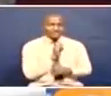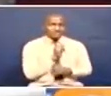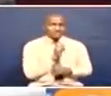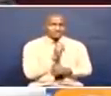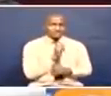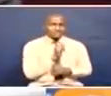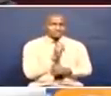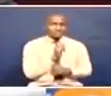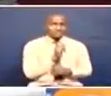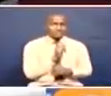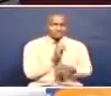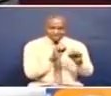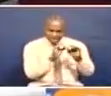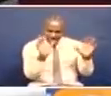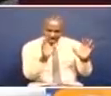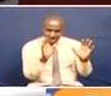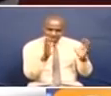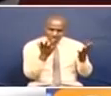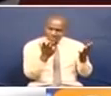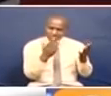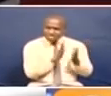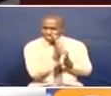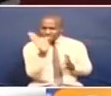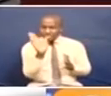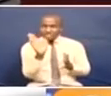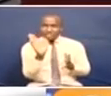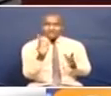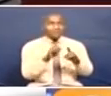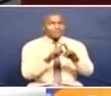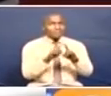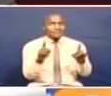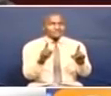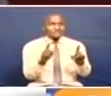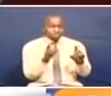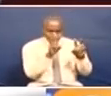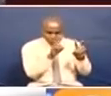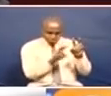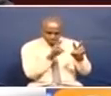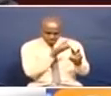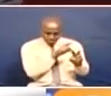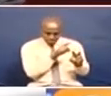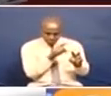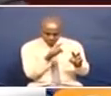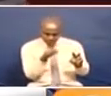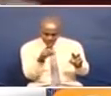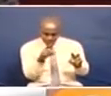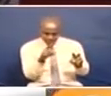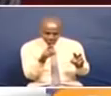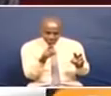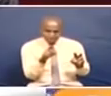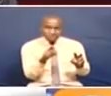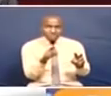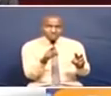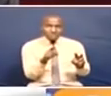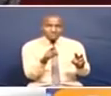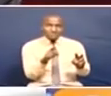election? Was it clear? You know, but despite looking at that, apart from looking from